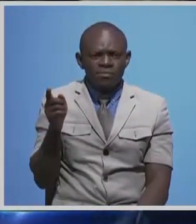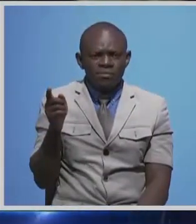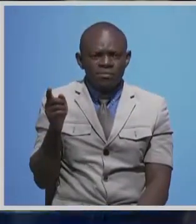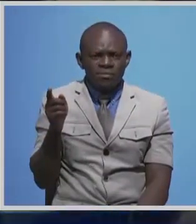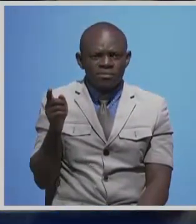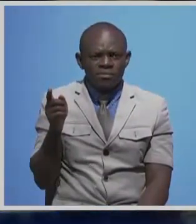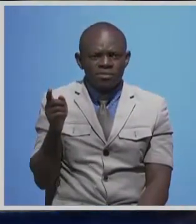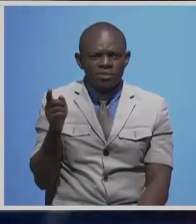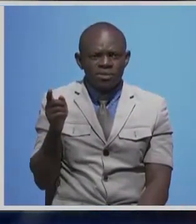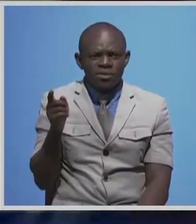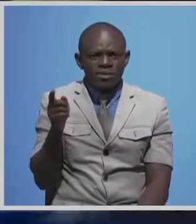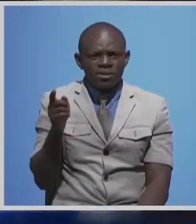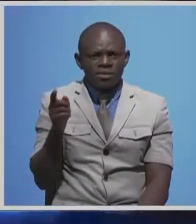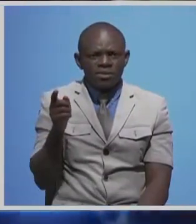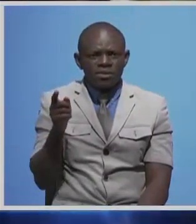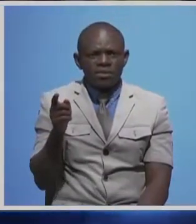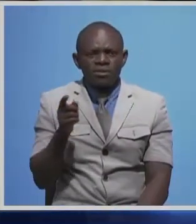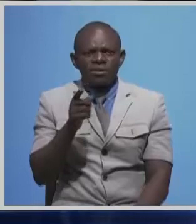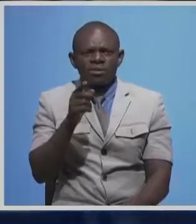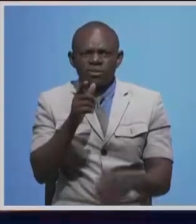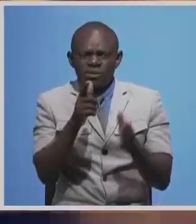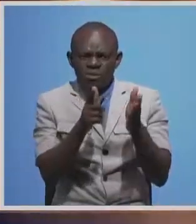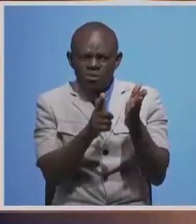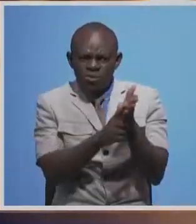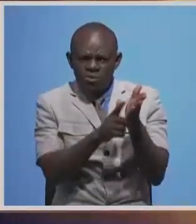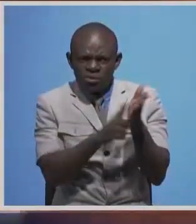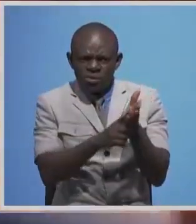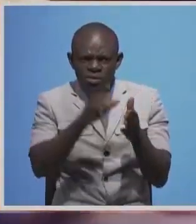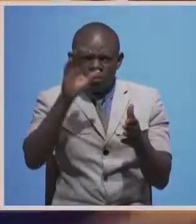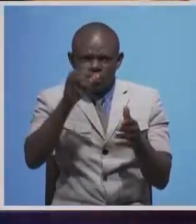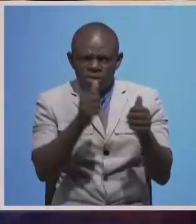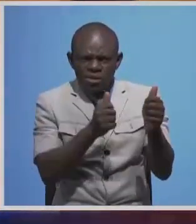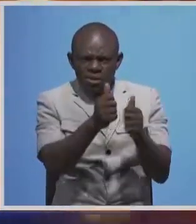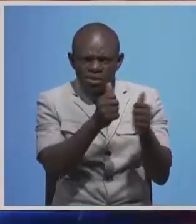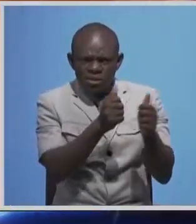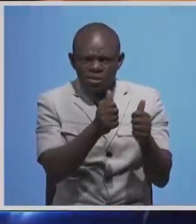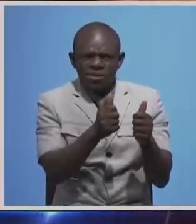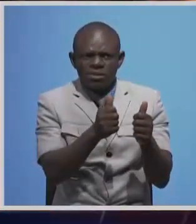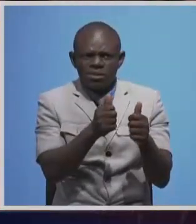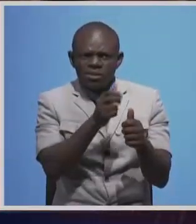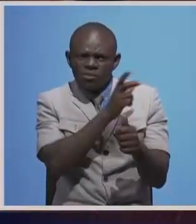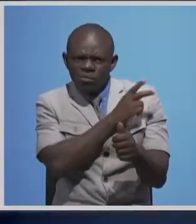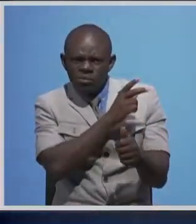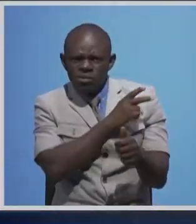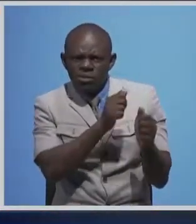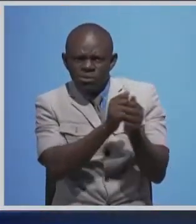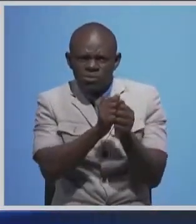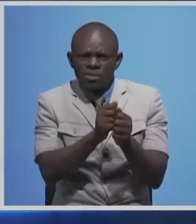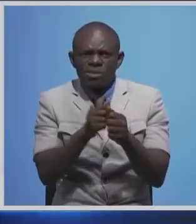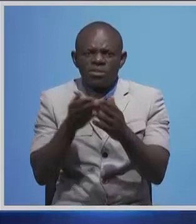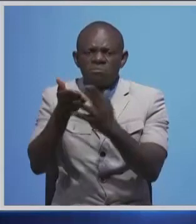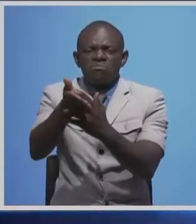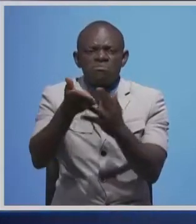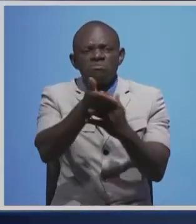a combined team of a multi-sectoral team from Lusaka Province Administration raided bars and nightclubs abrogating the